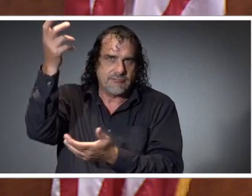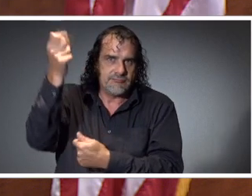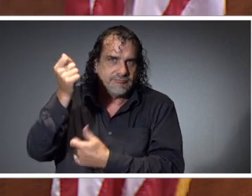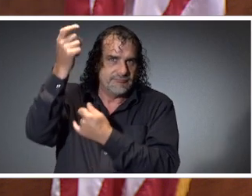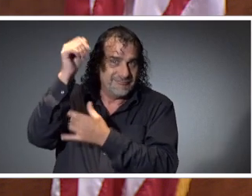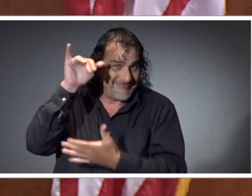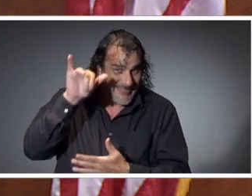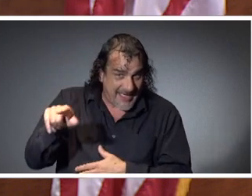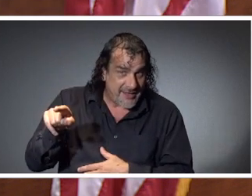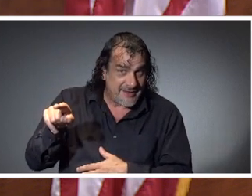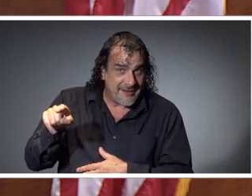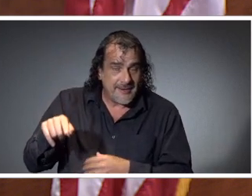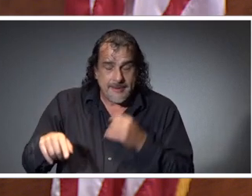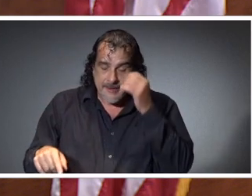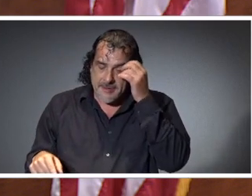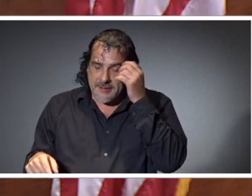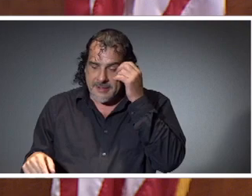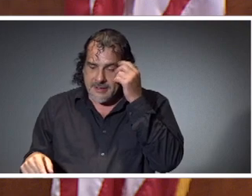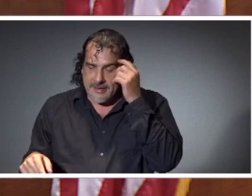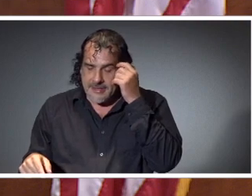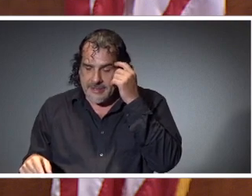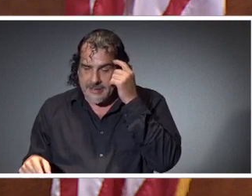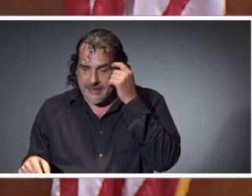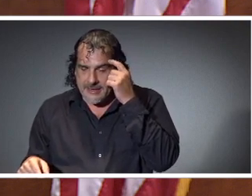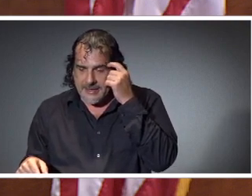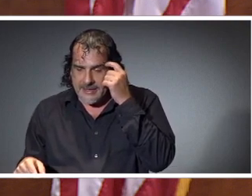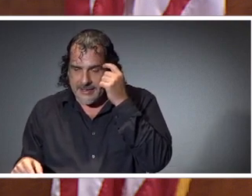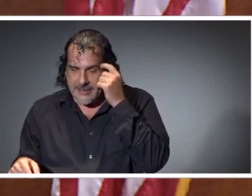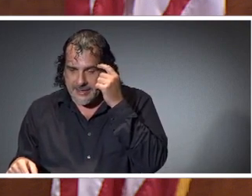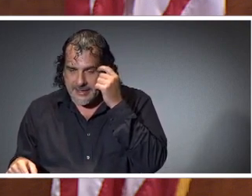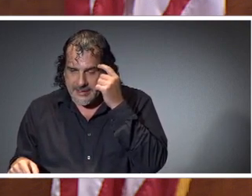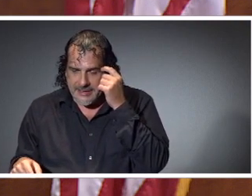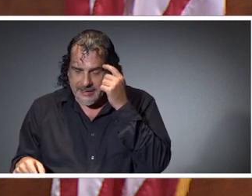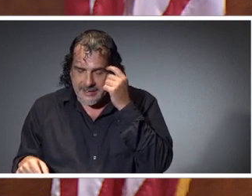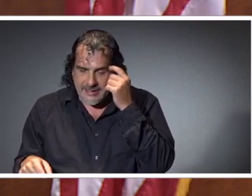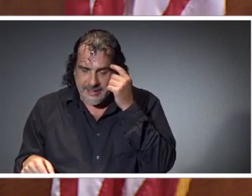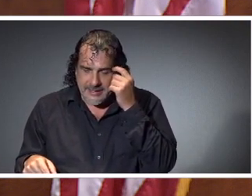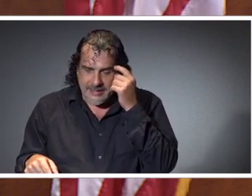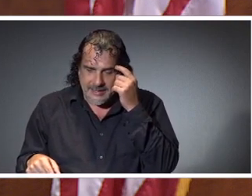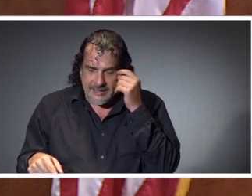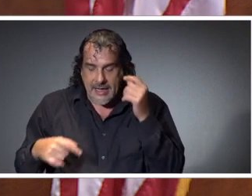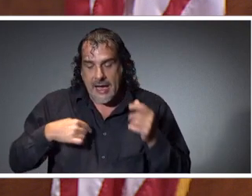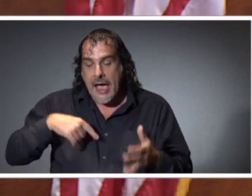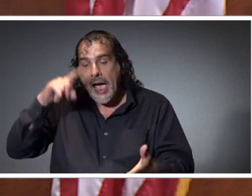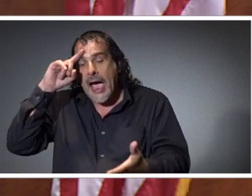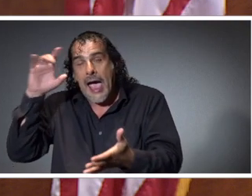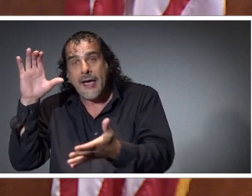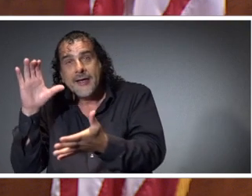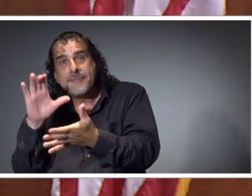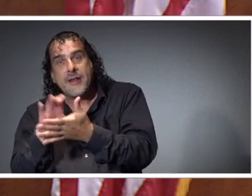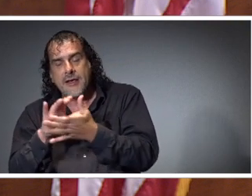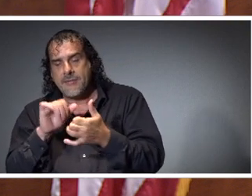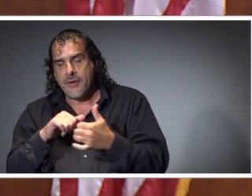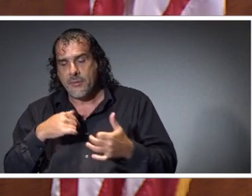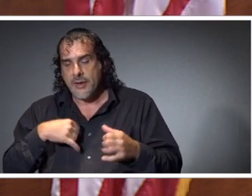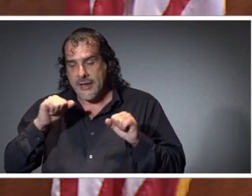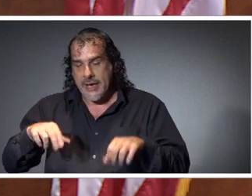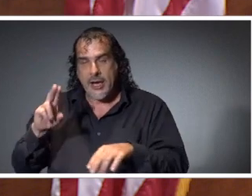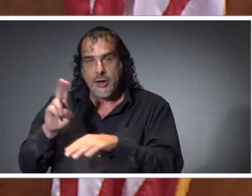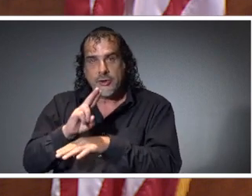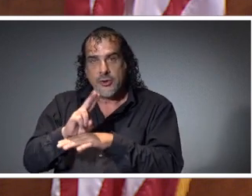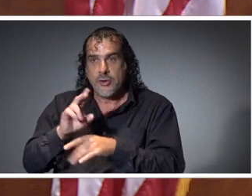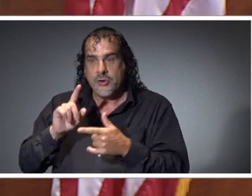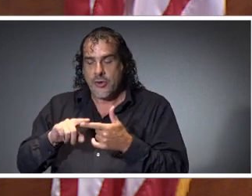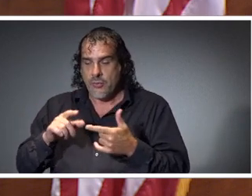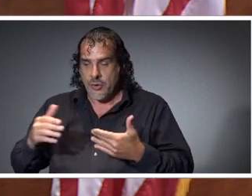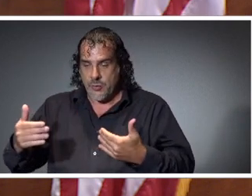I do believe that we can utilize the monies that we are paying for unemployment now as